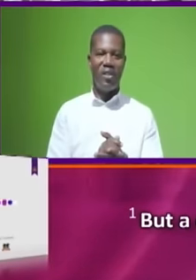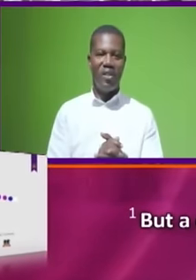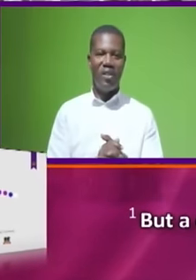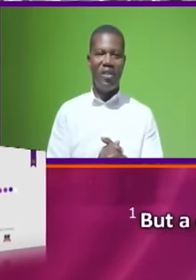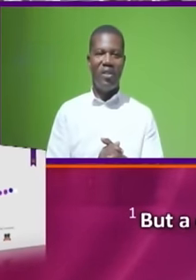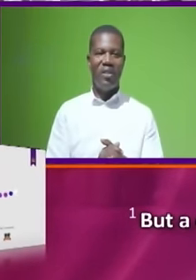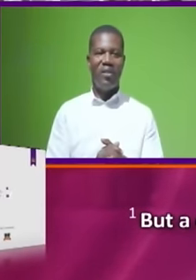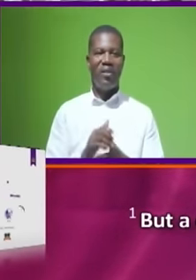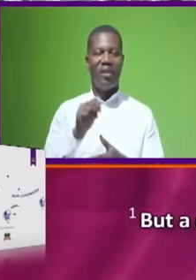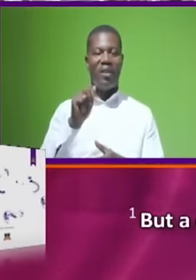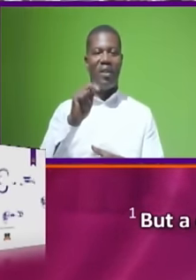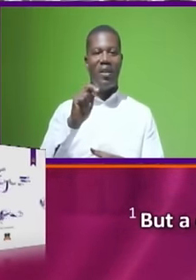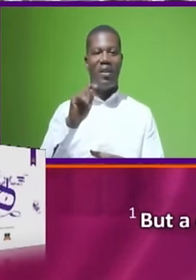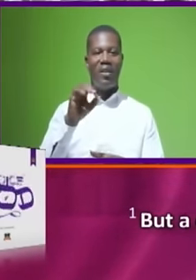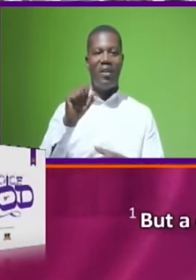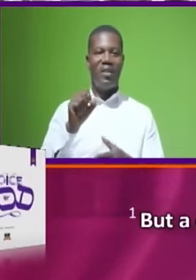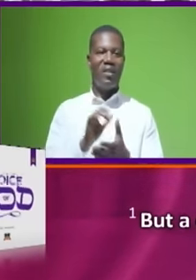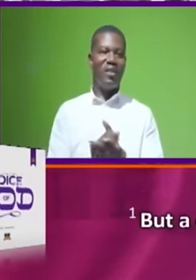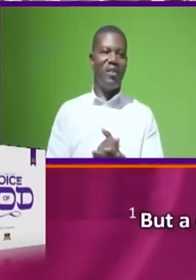Ananias. Yes.